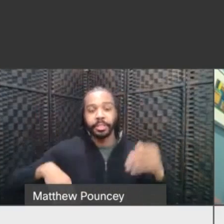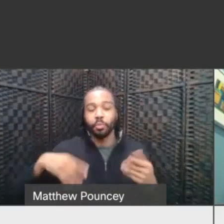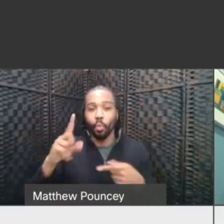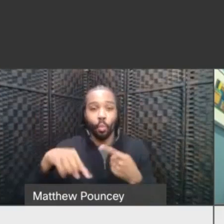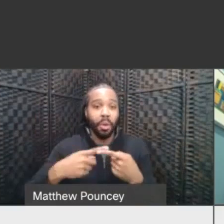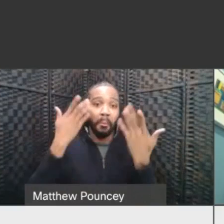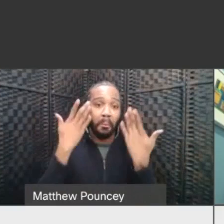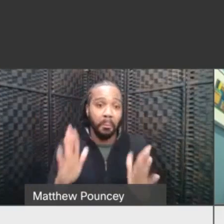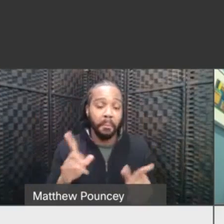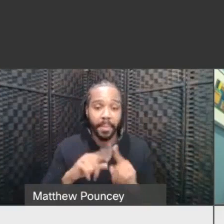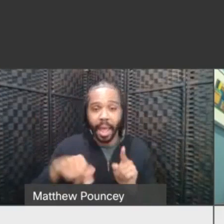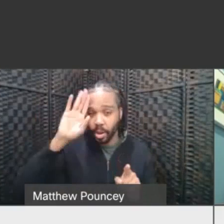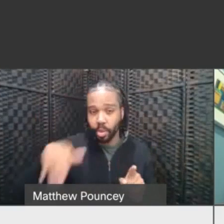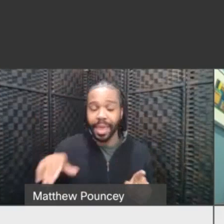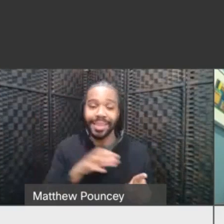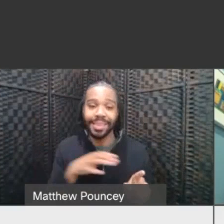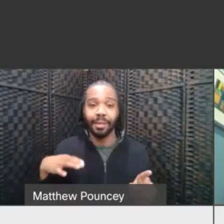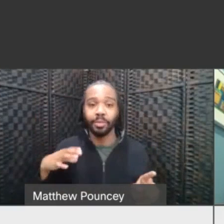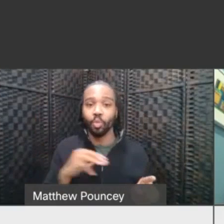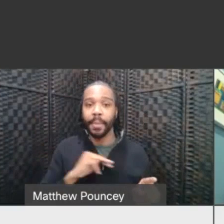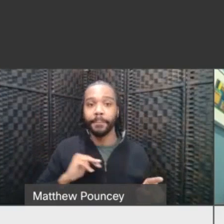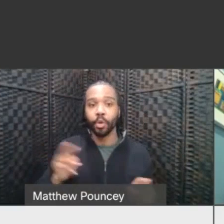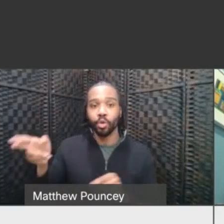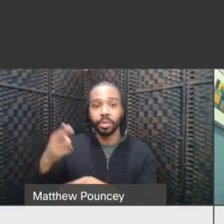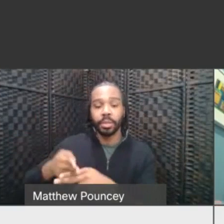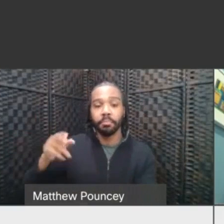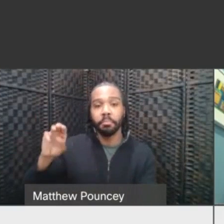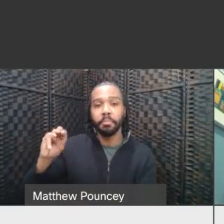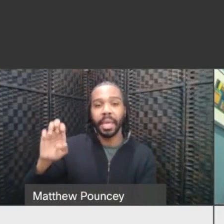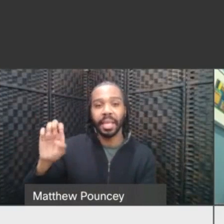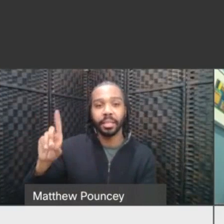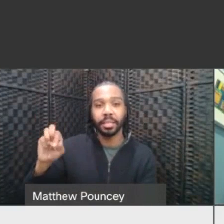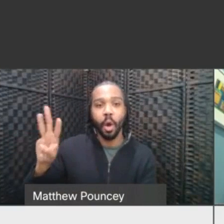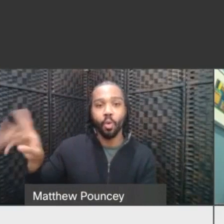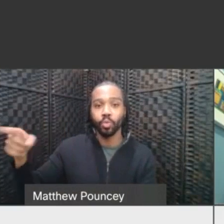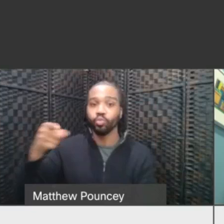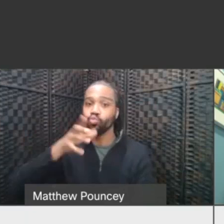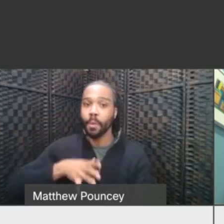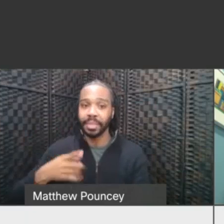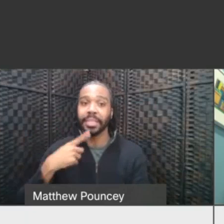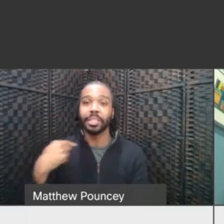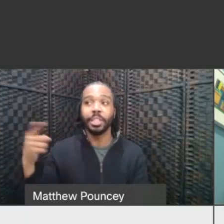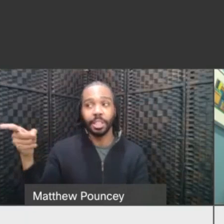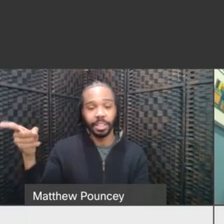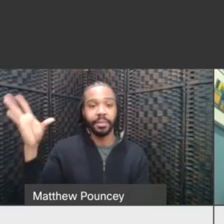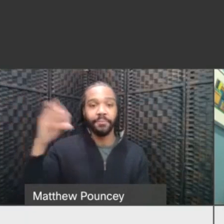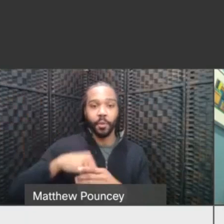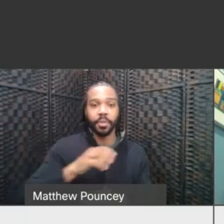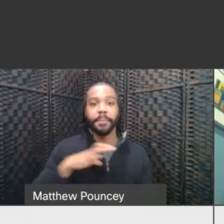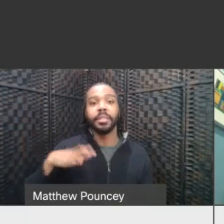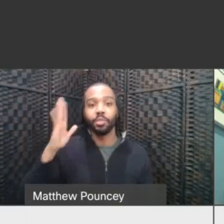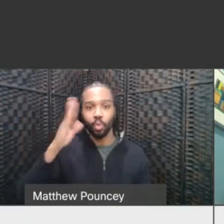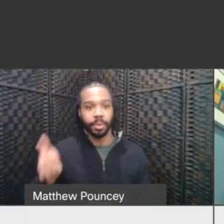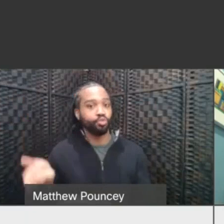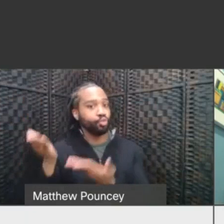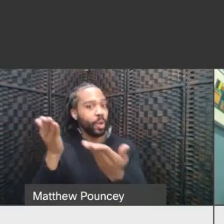Council Member Nadeau is on that committee and said she would be raising this issue. So you